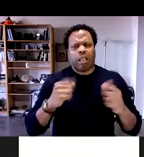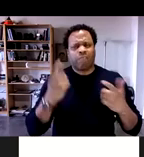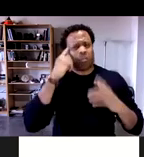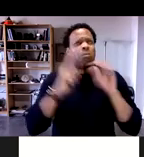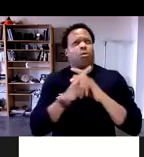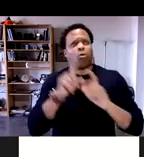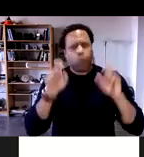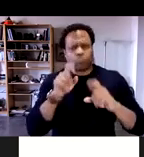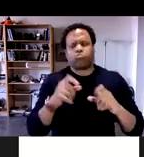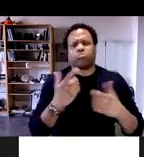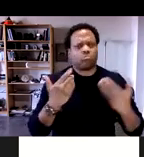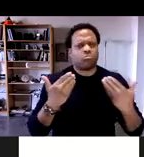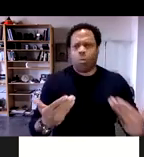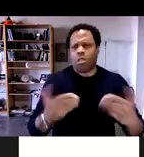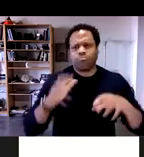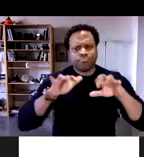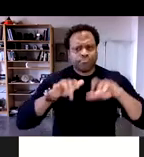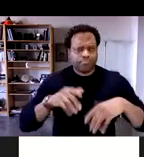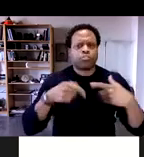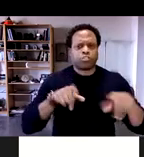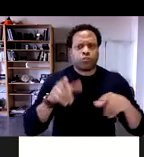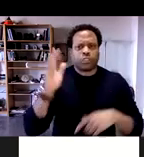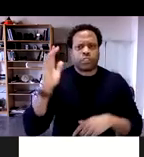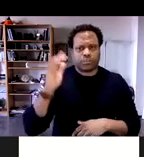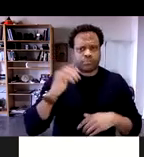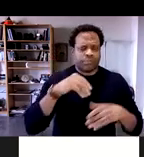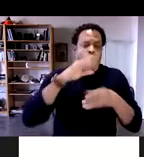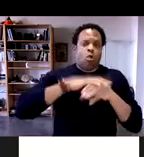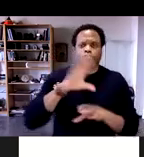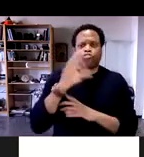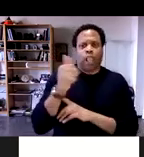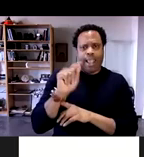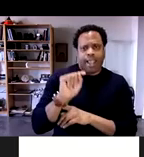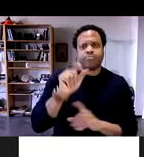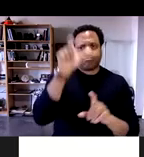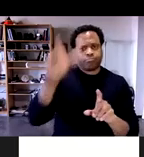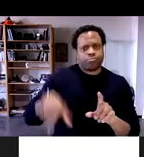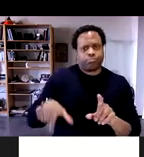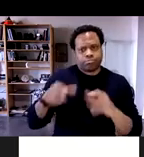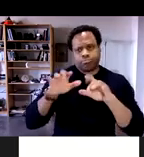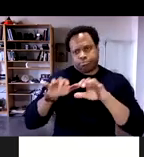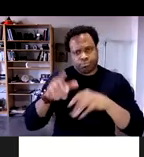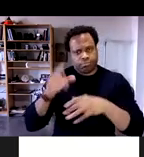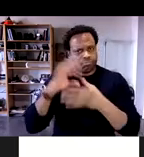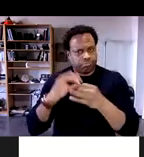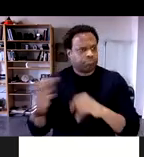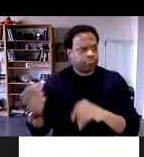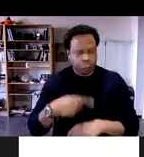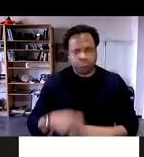Okay, so during the presentation, if you think of any questions, just go ahead and type them in the chat box.